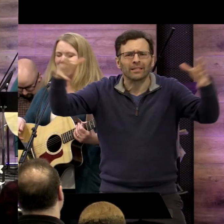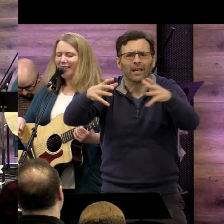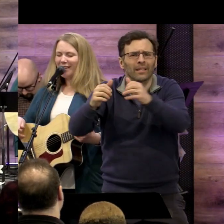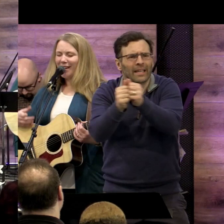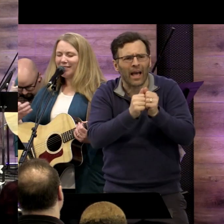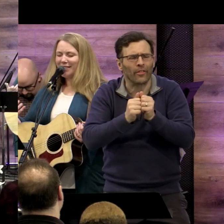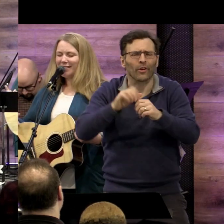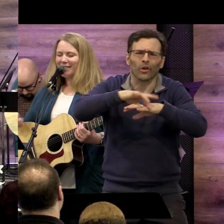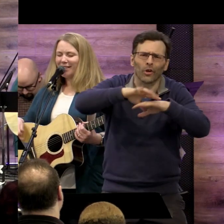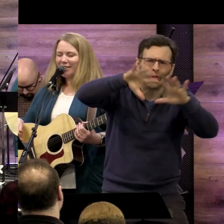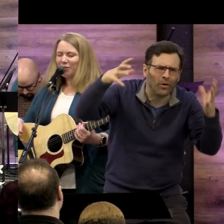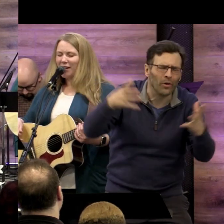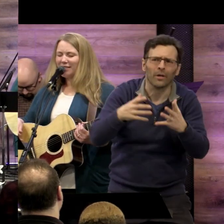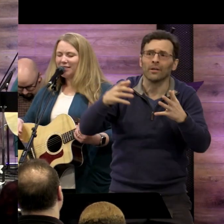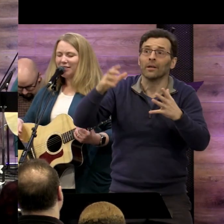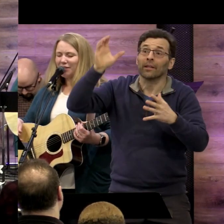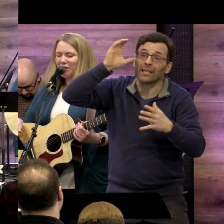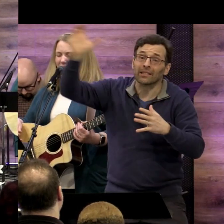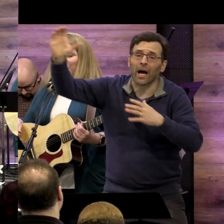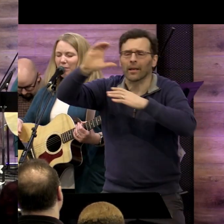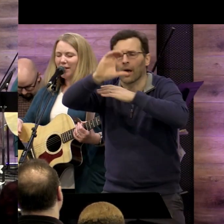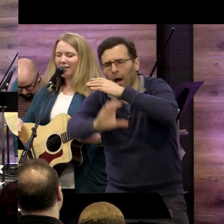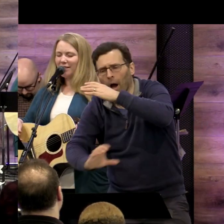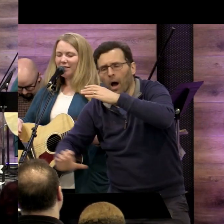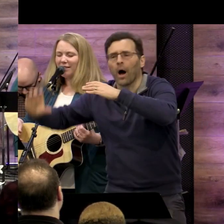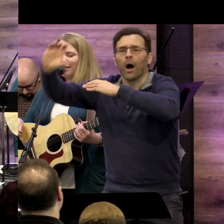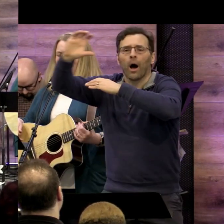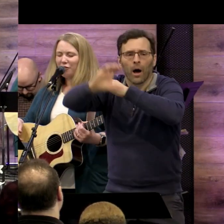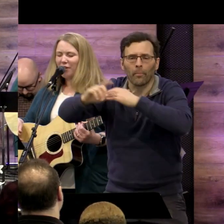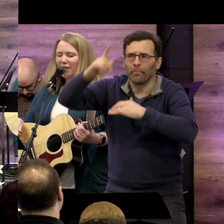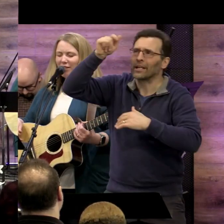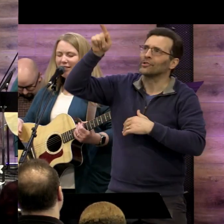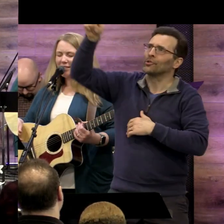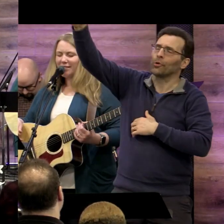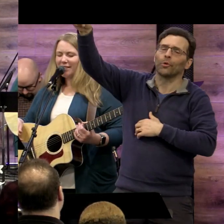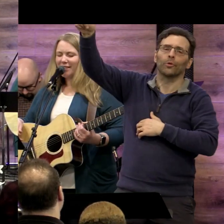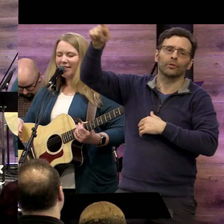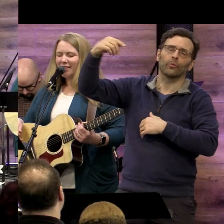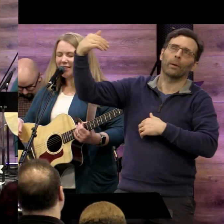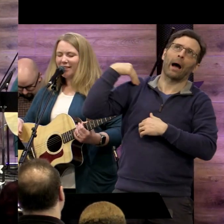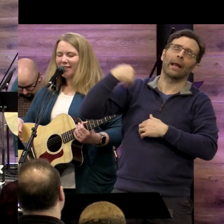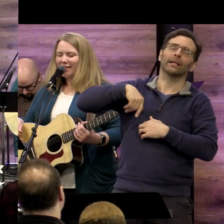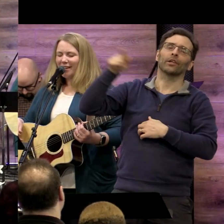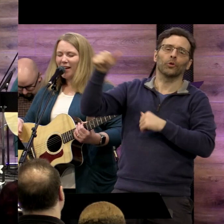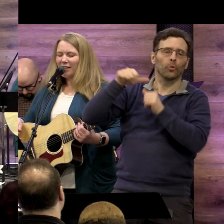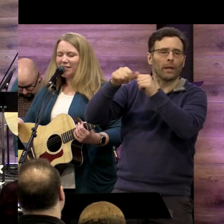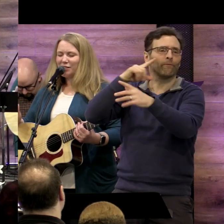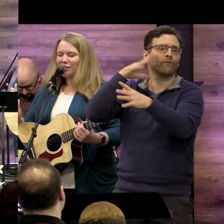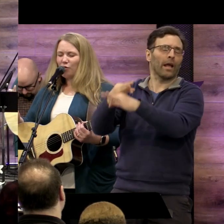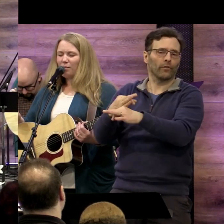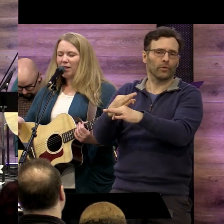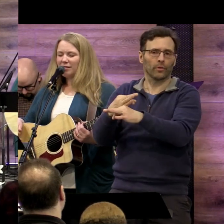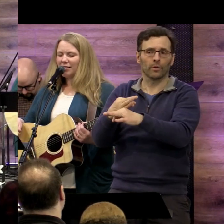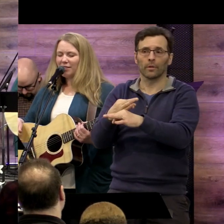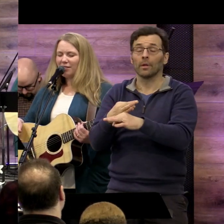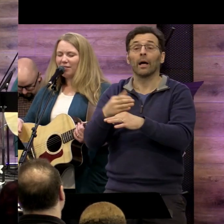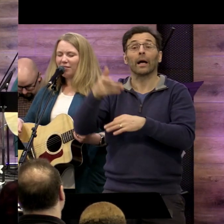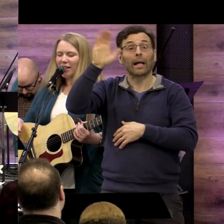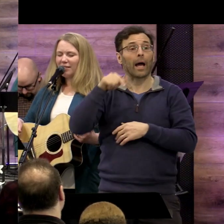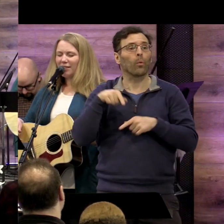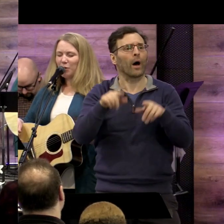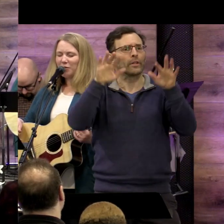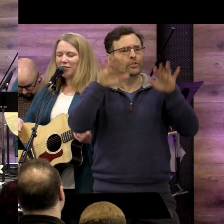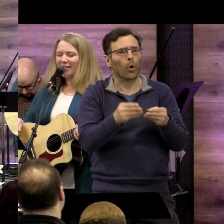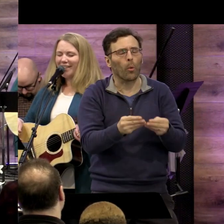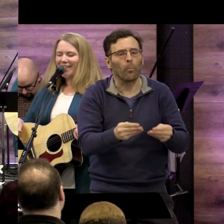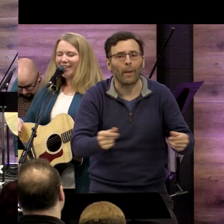creation, causing the sun to rise each and every day, reminding us of your faithfulness. And God, as the snow melts here,